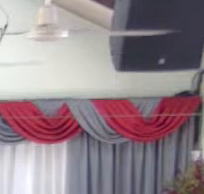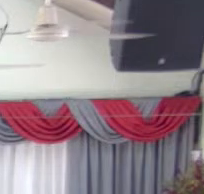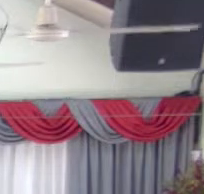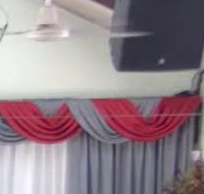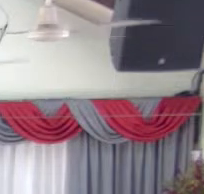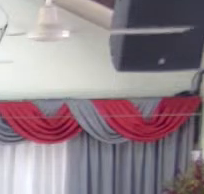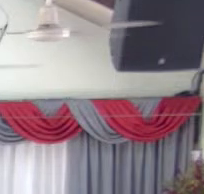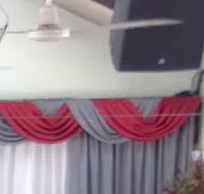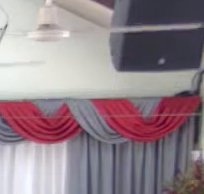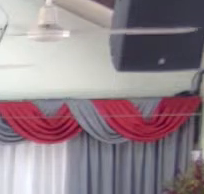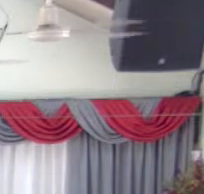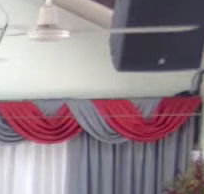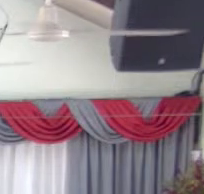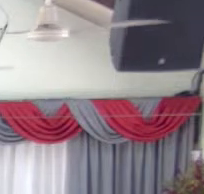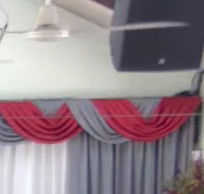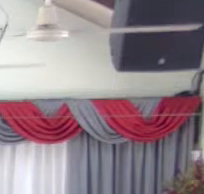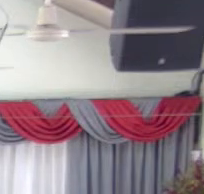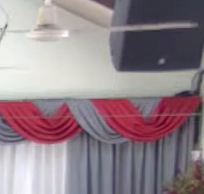lowest